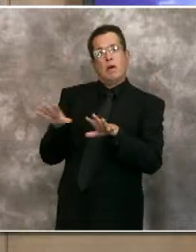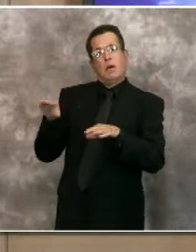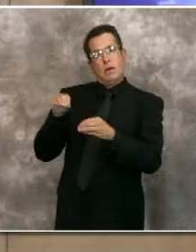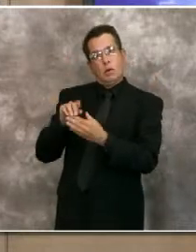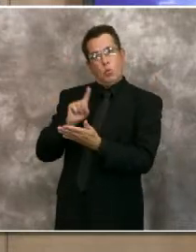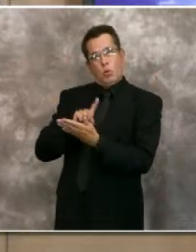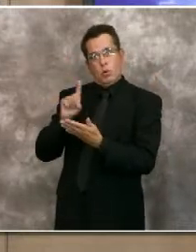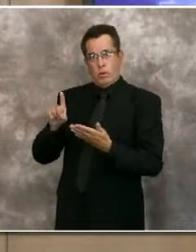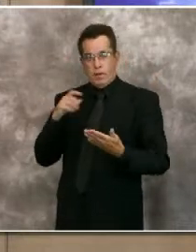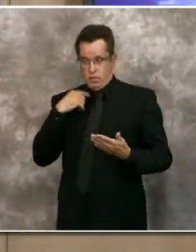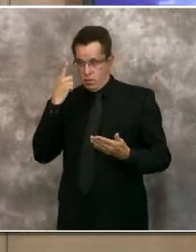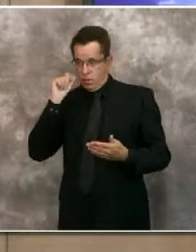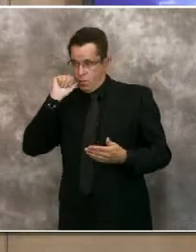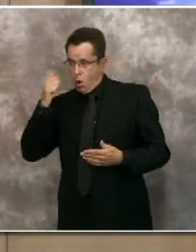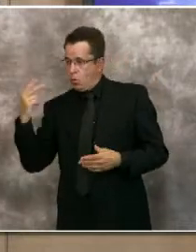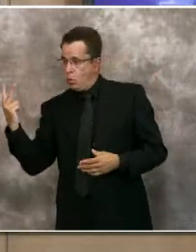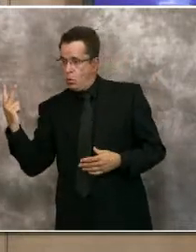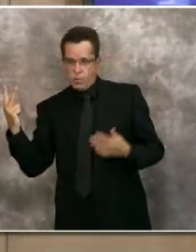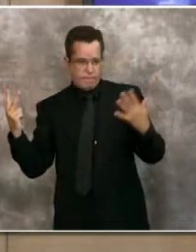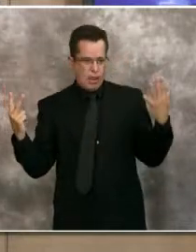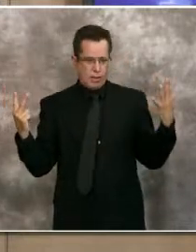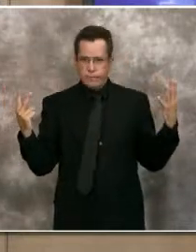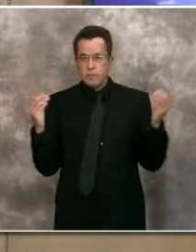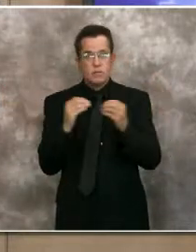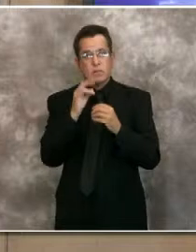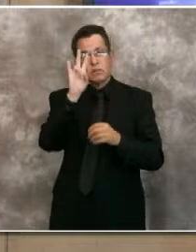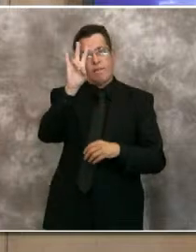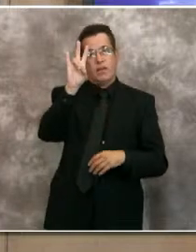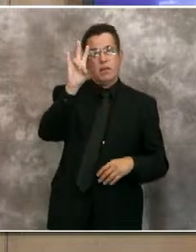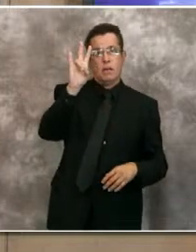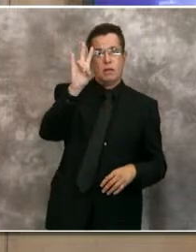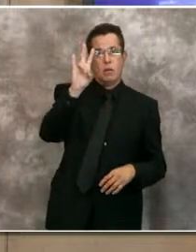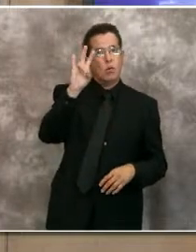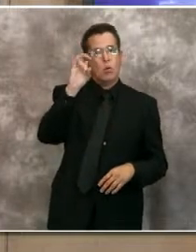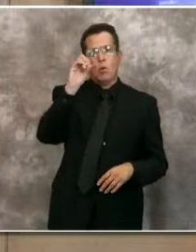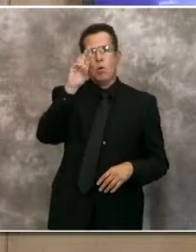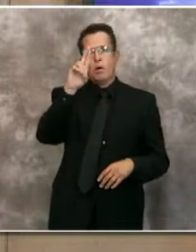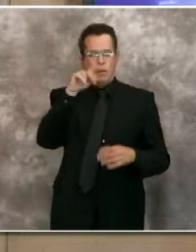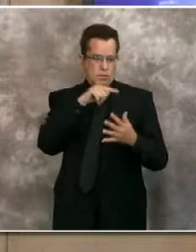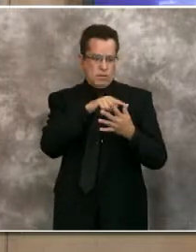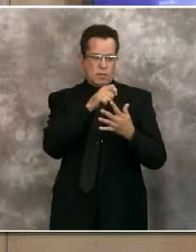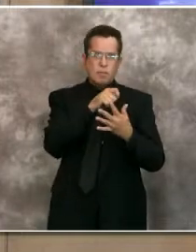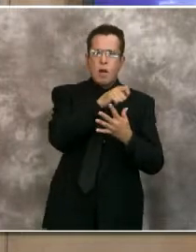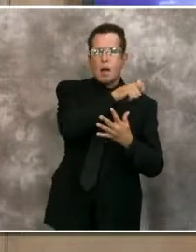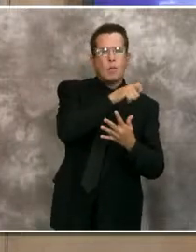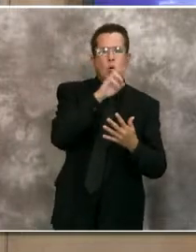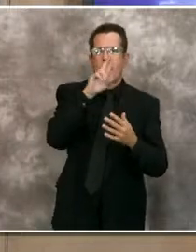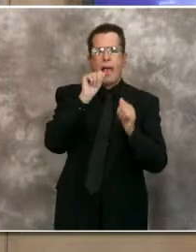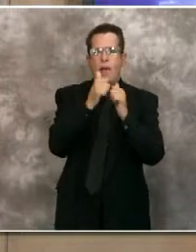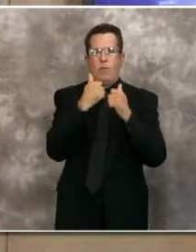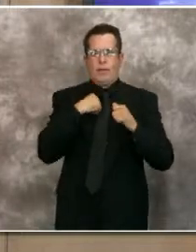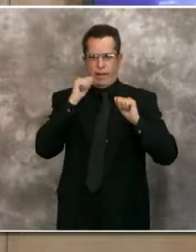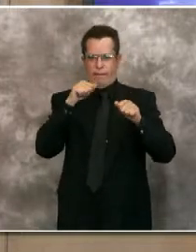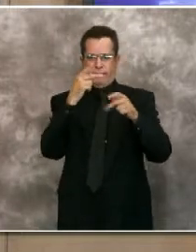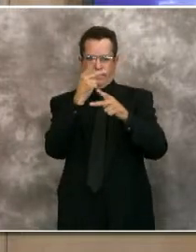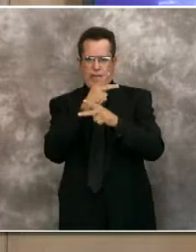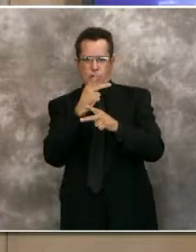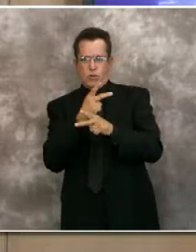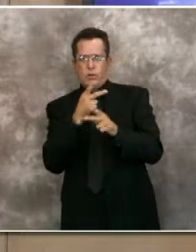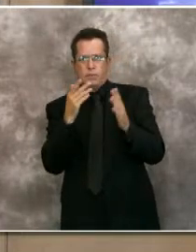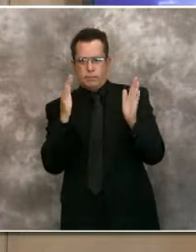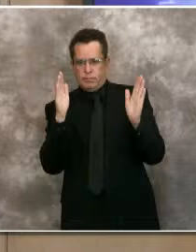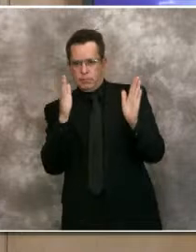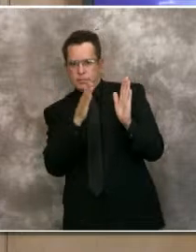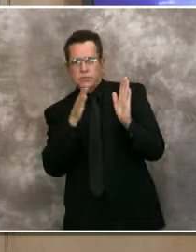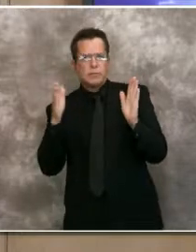had 2 more tomorrow, would we hit 7, or would a couple of those drop out? I guess I'm trying to figure out kind of what would have